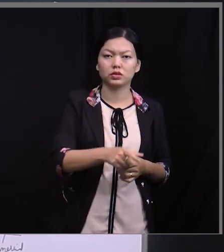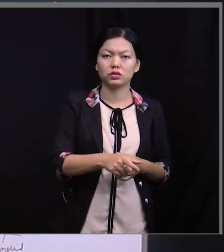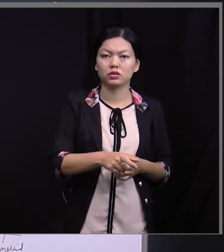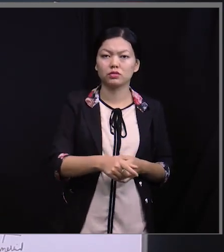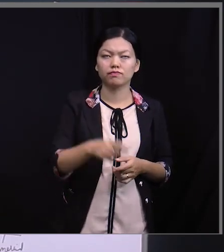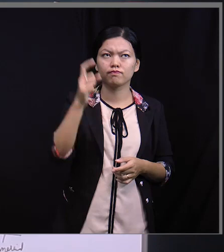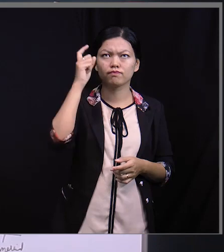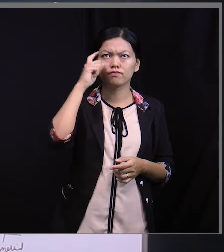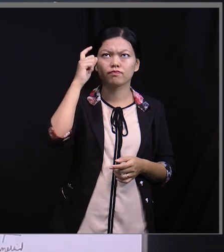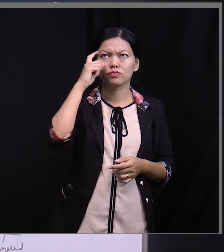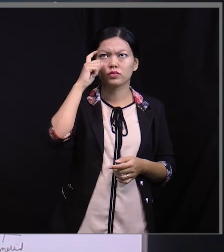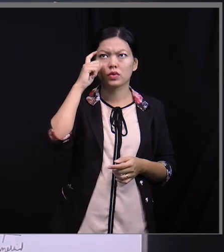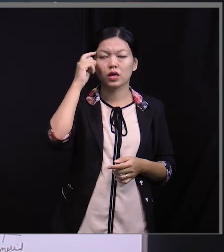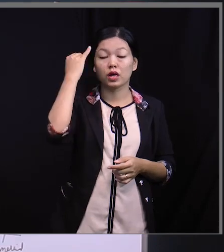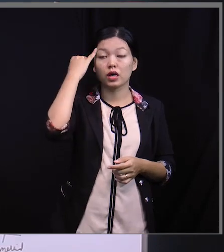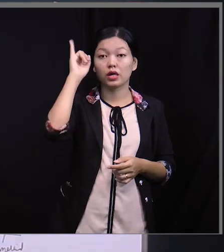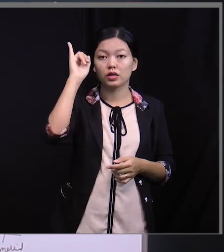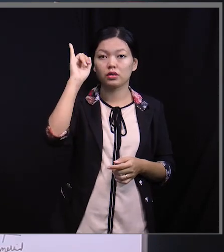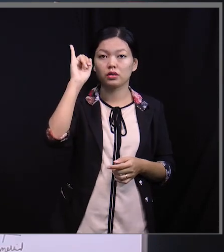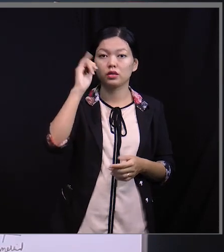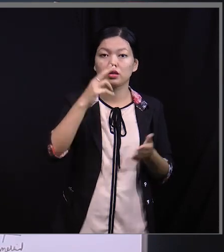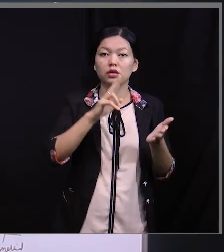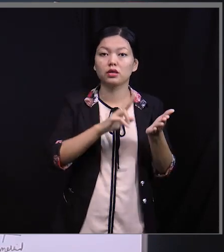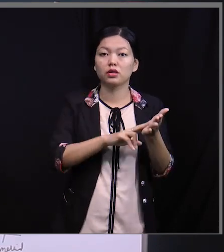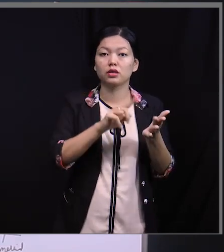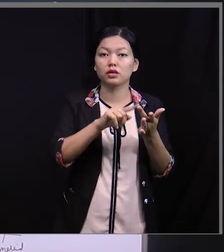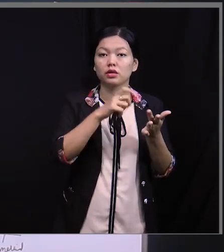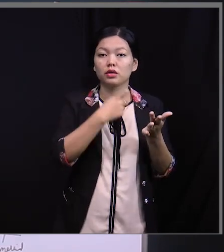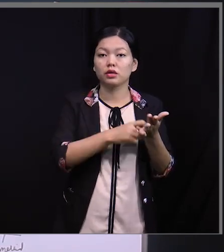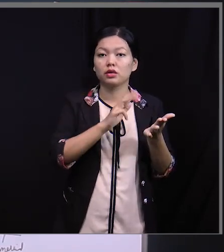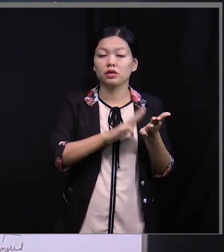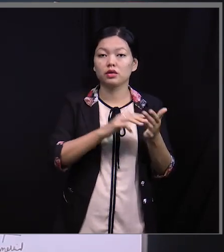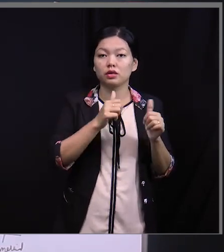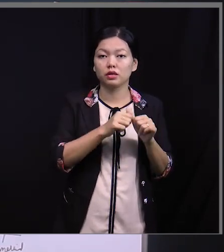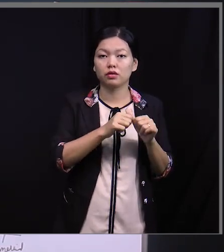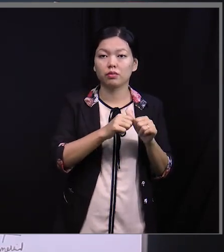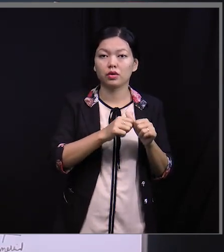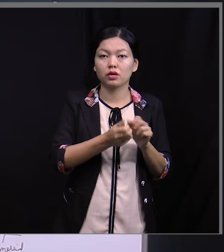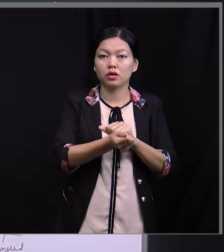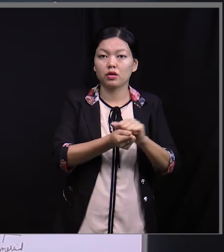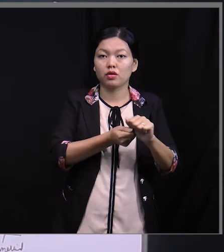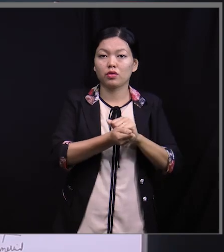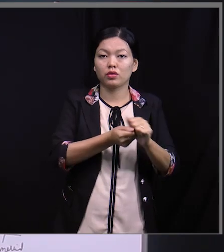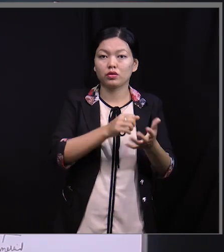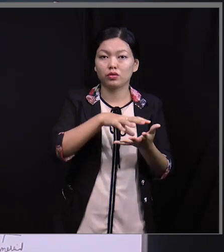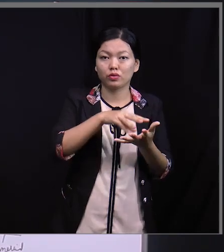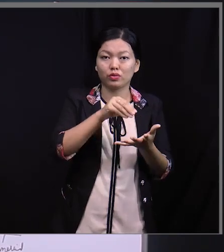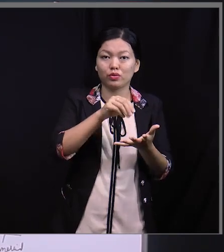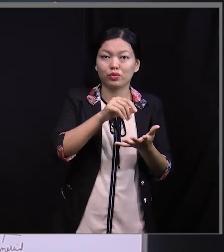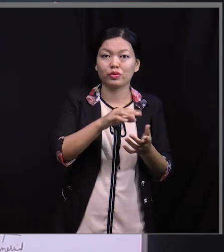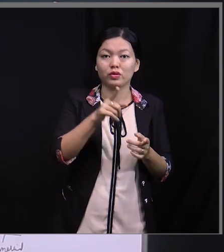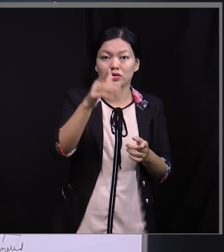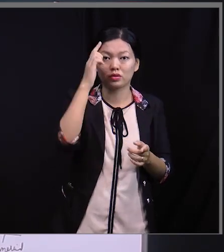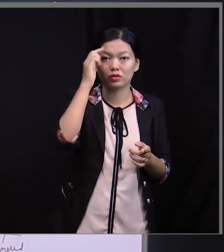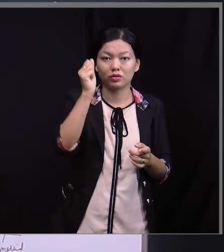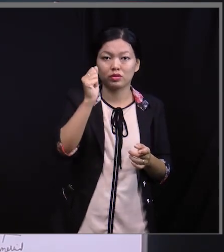this Nirma washing powder for poor rural women in Gujarat who cannot afford those branded washing powders.